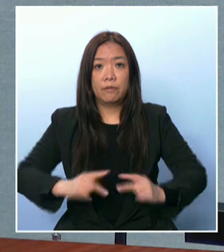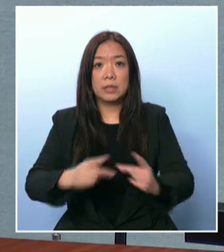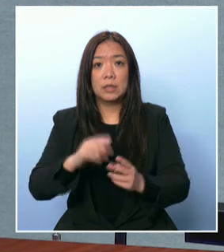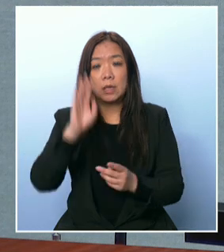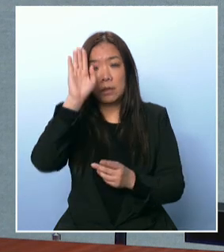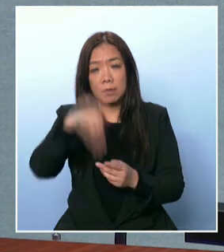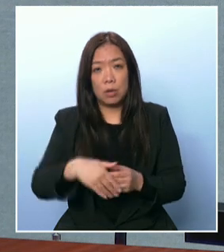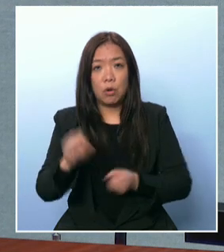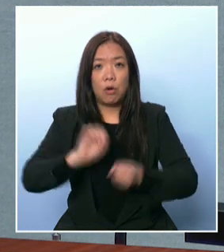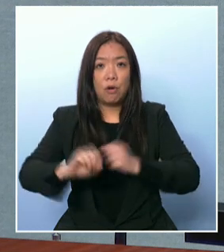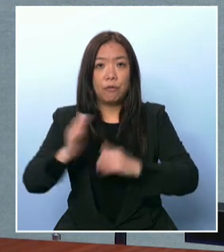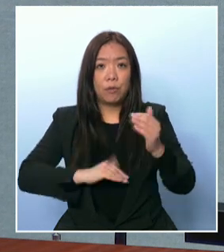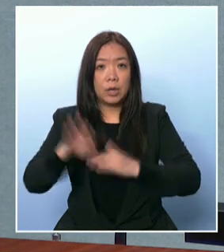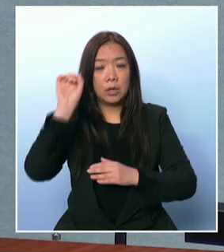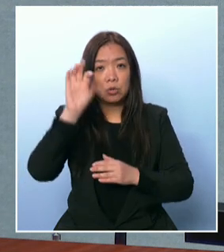it offers is